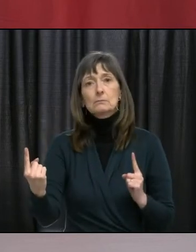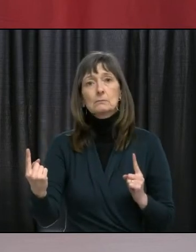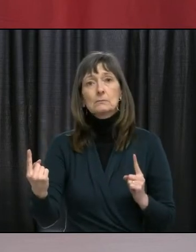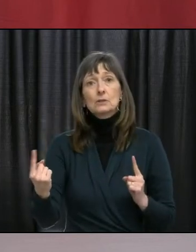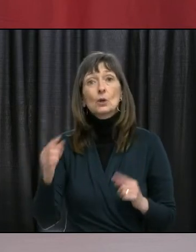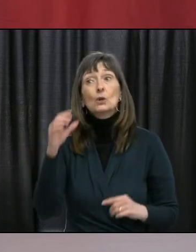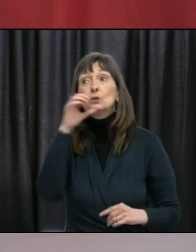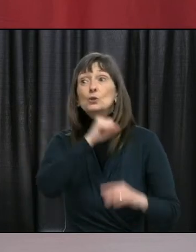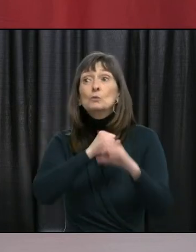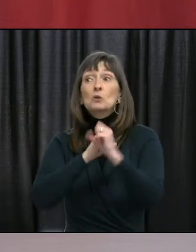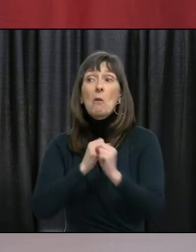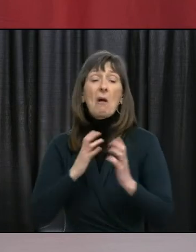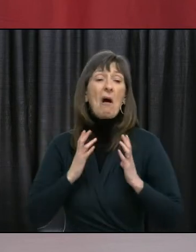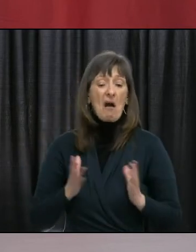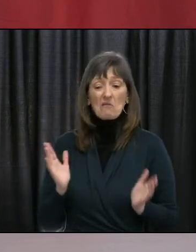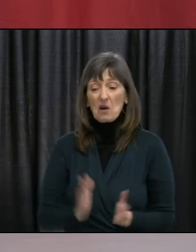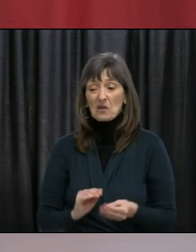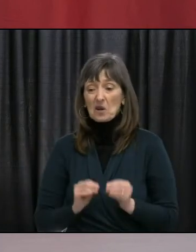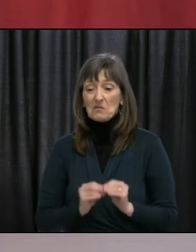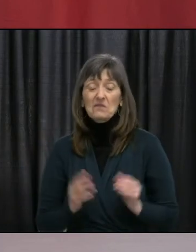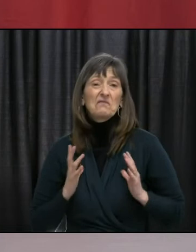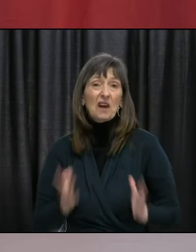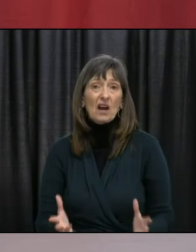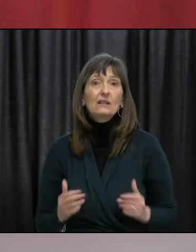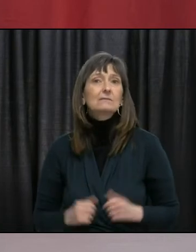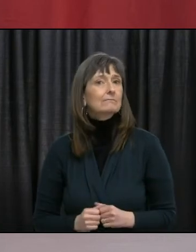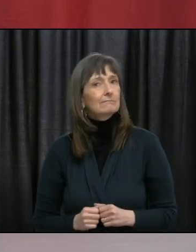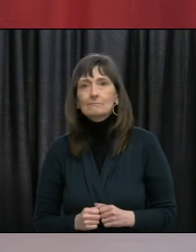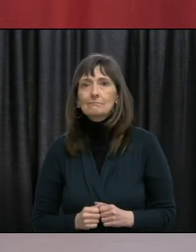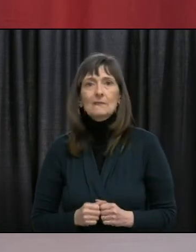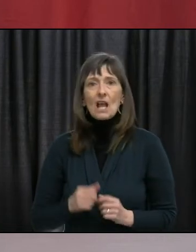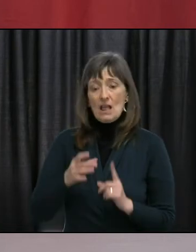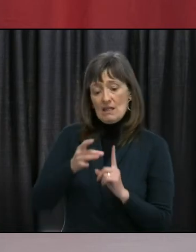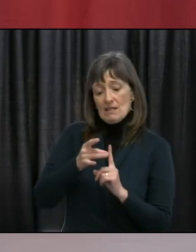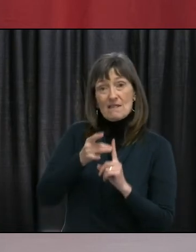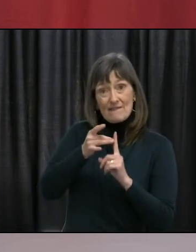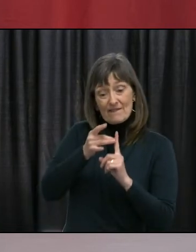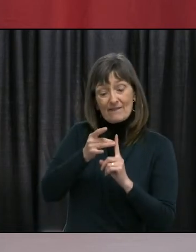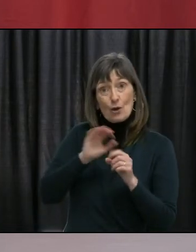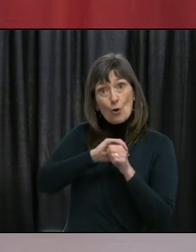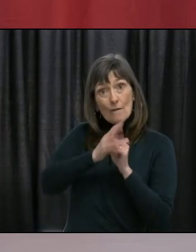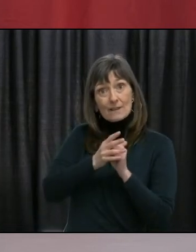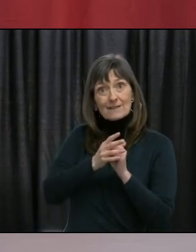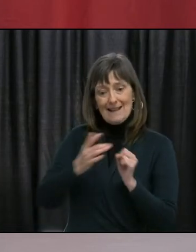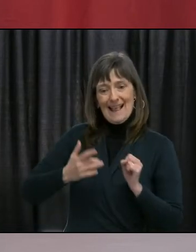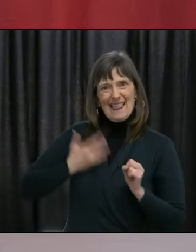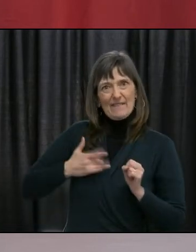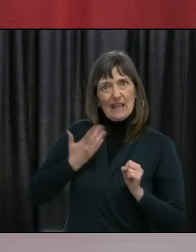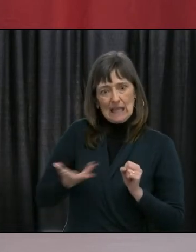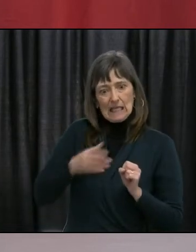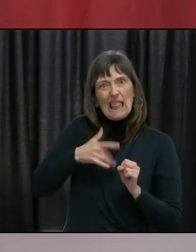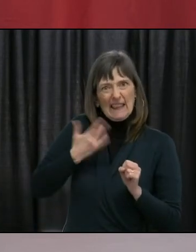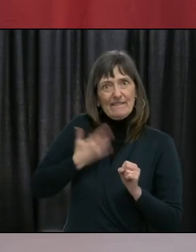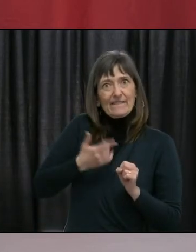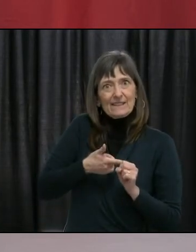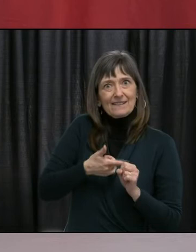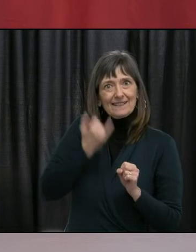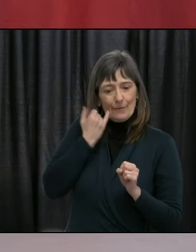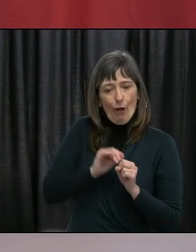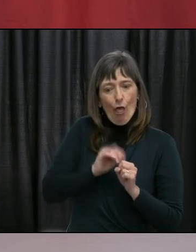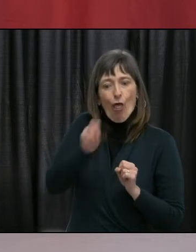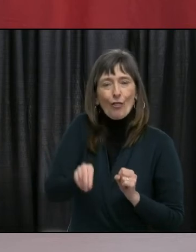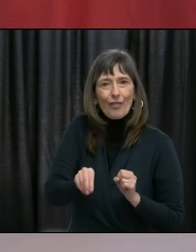assume anything at this particular point in time. This virus is alive, and it spreads quickly, as the Chief Medical Officer has said, within no